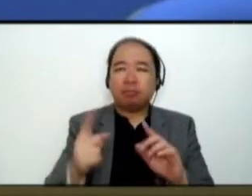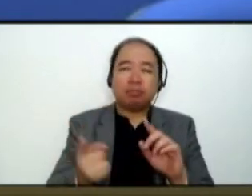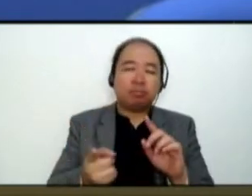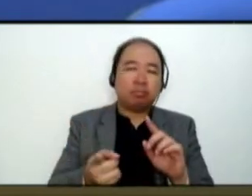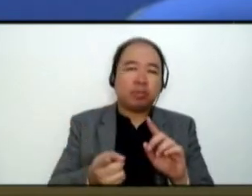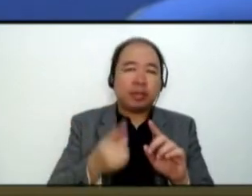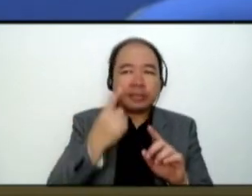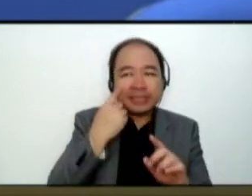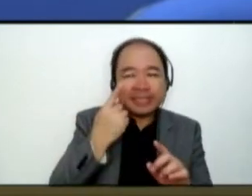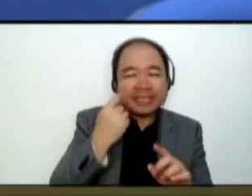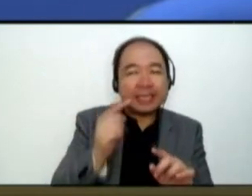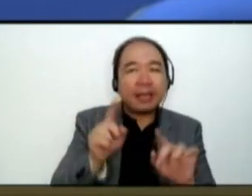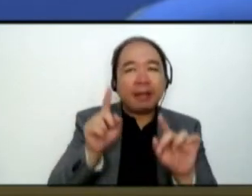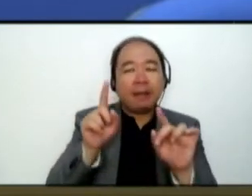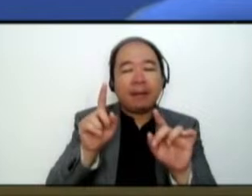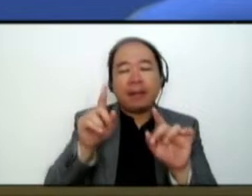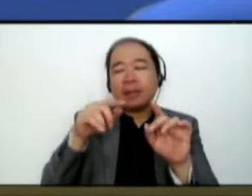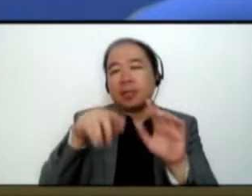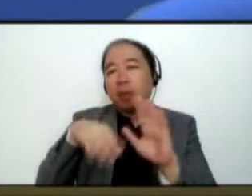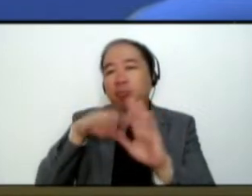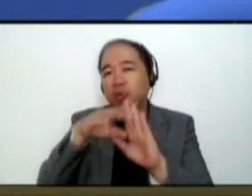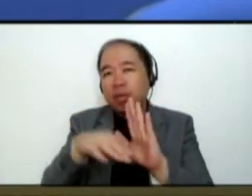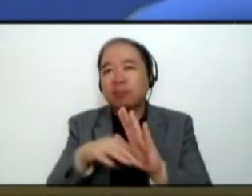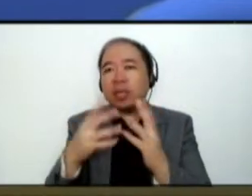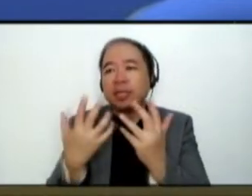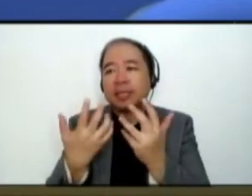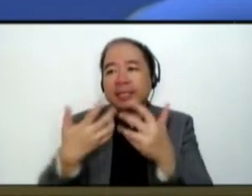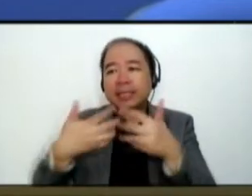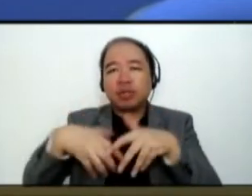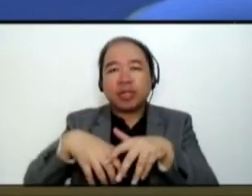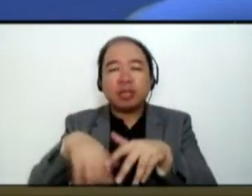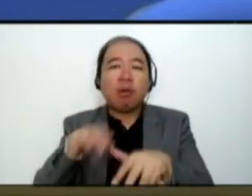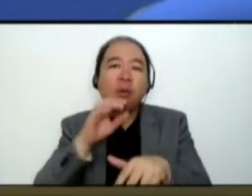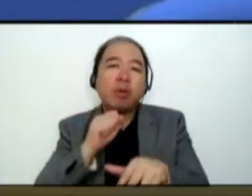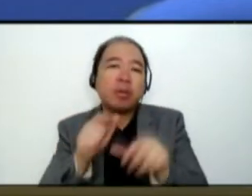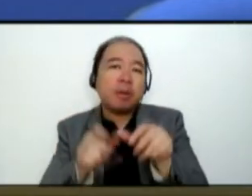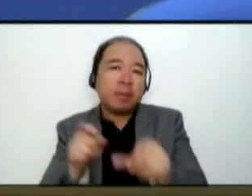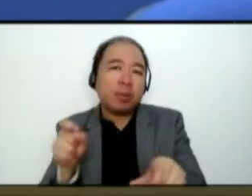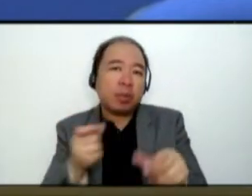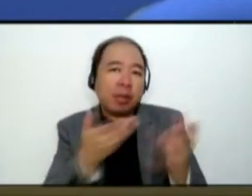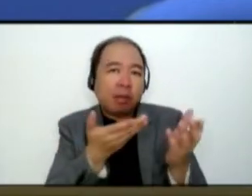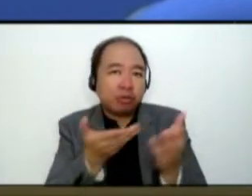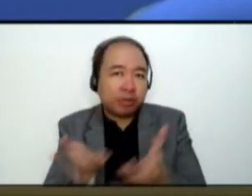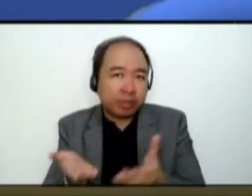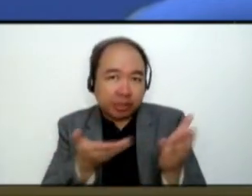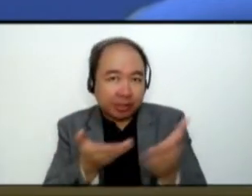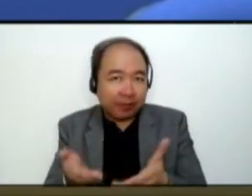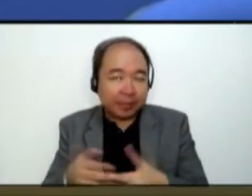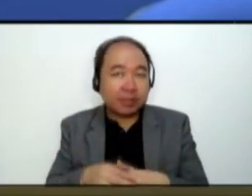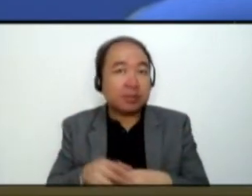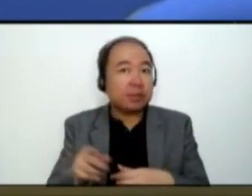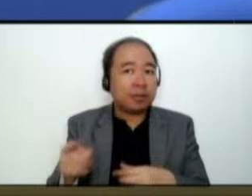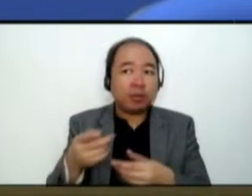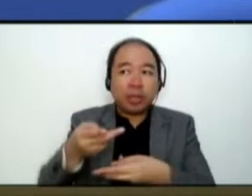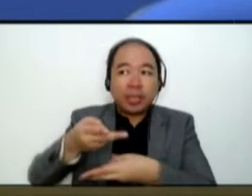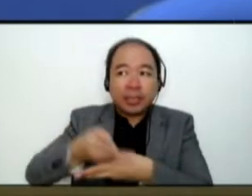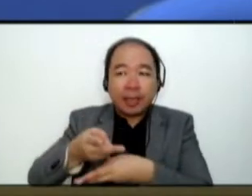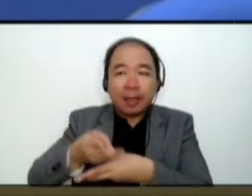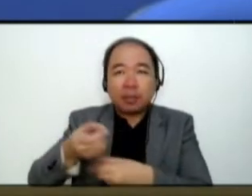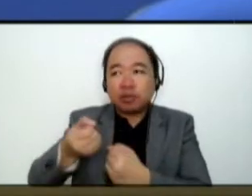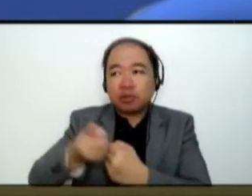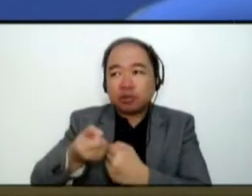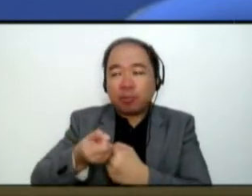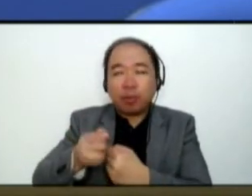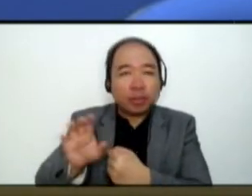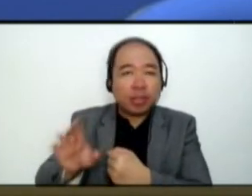Integrate Older People Service. This program facilitates the care of older individuals with their own